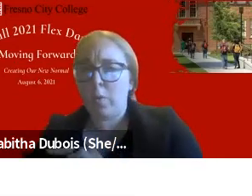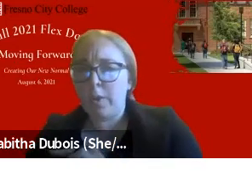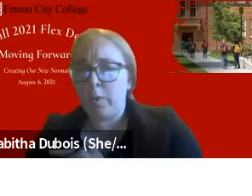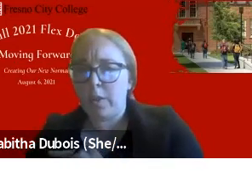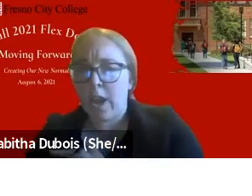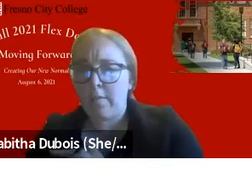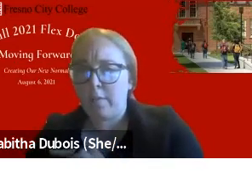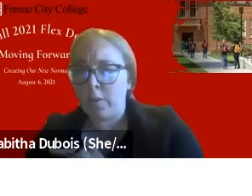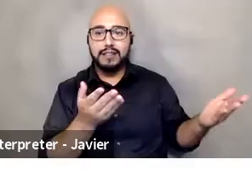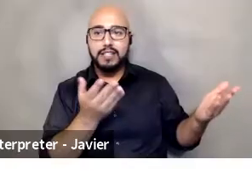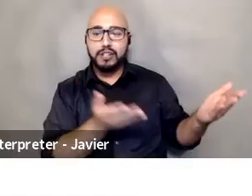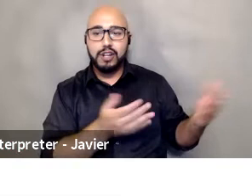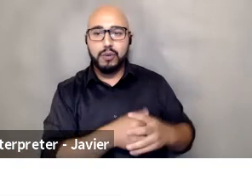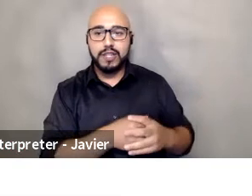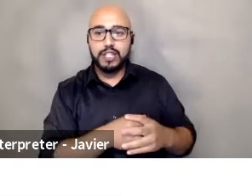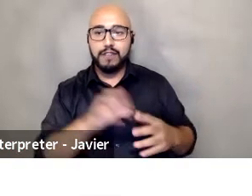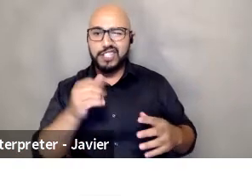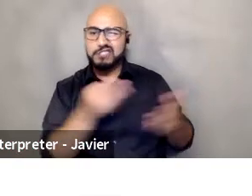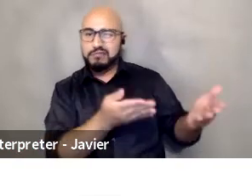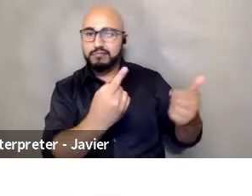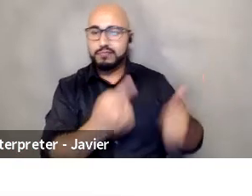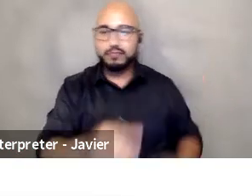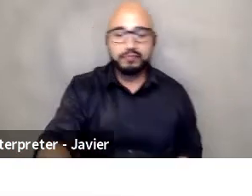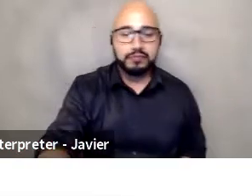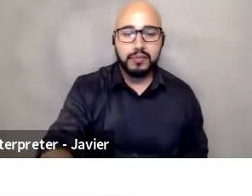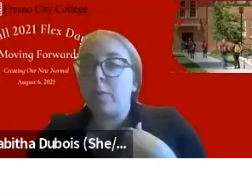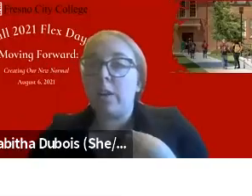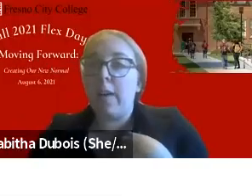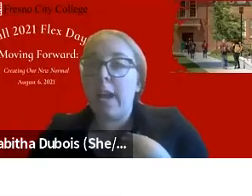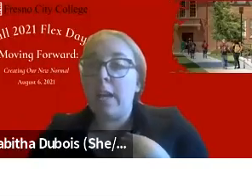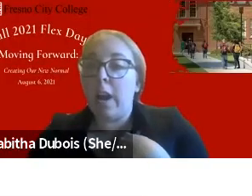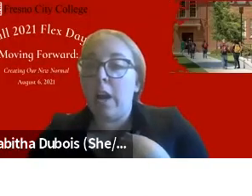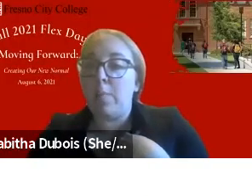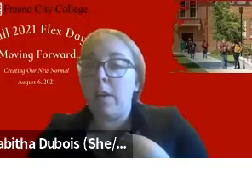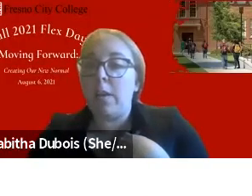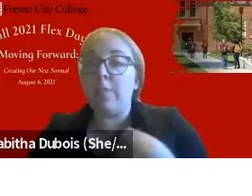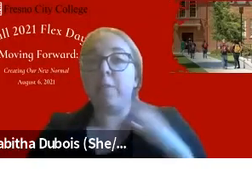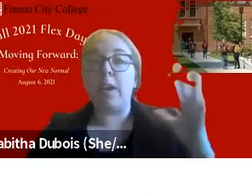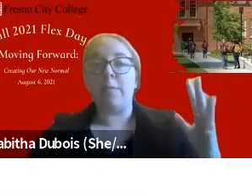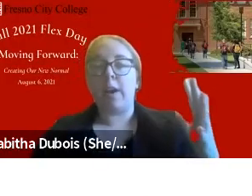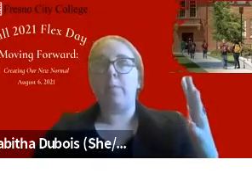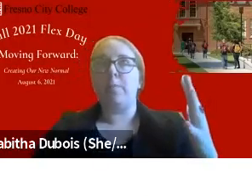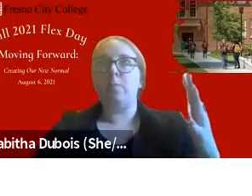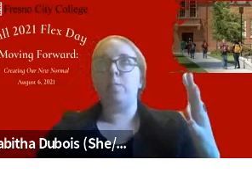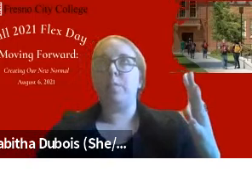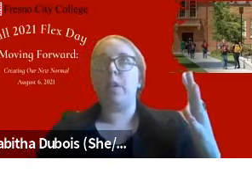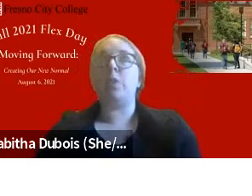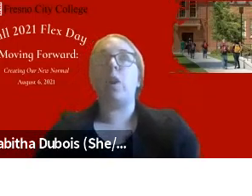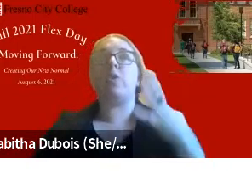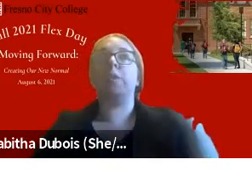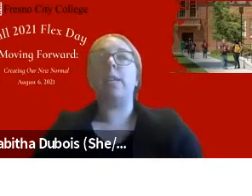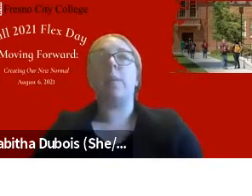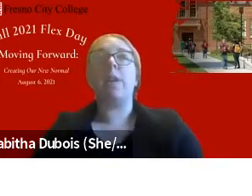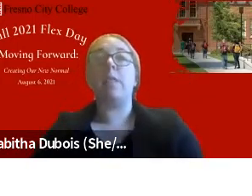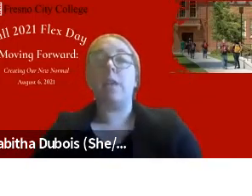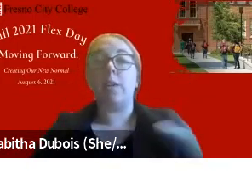Okay, I'll read the one in the chat first. But you can go with the chat first. Okay. They asked for clarifying if the